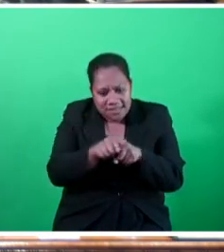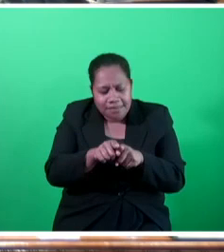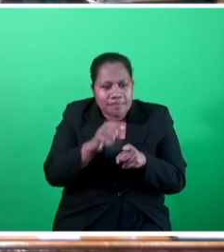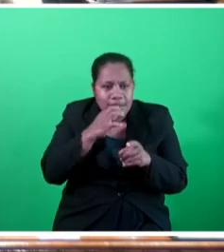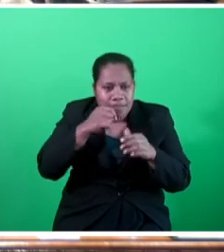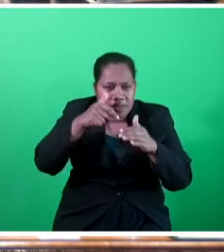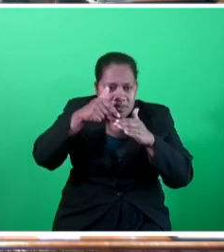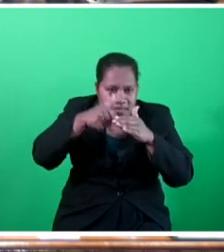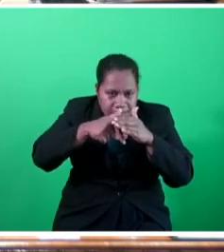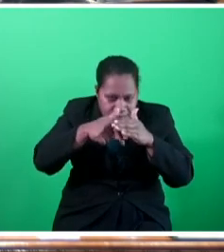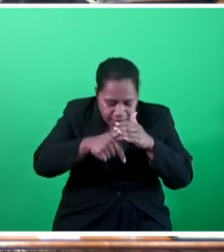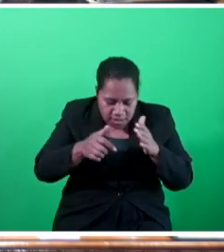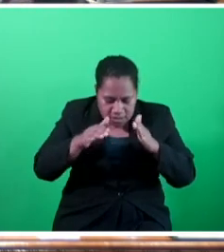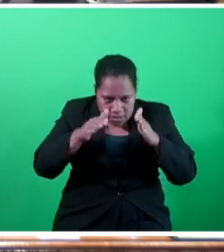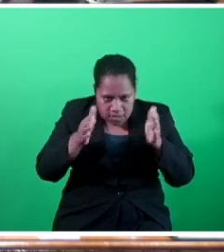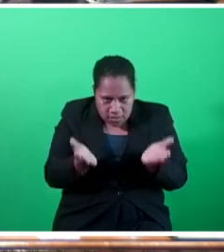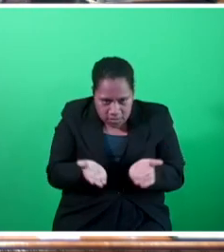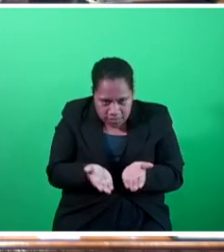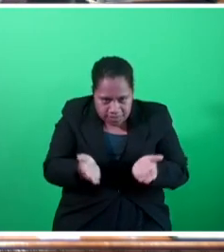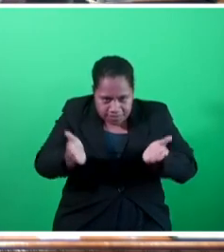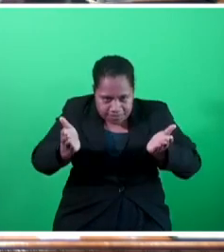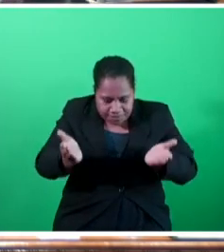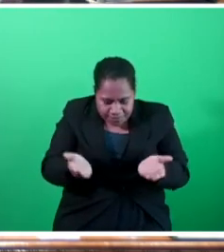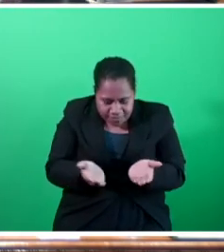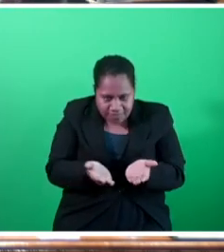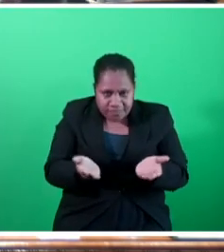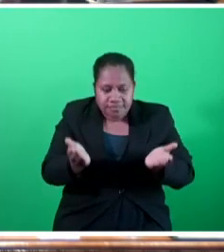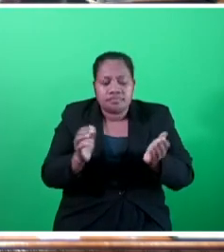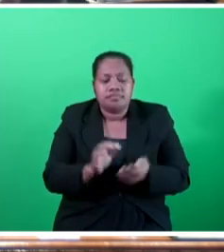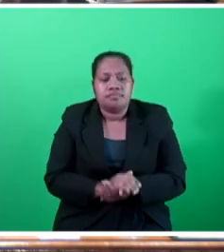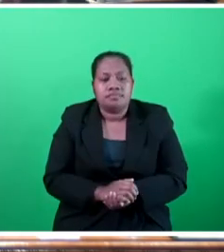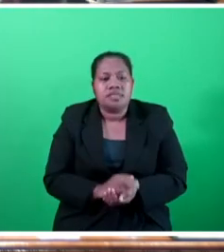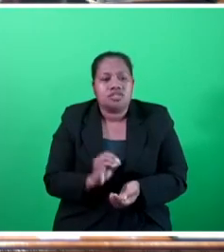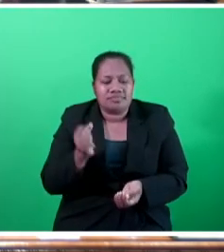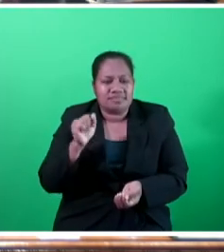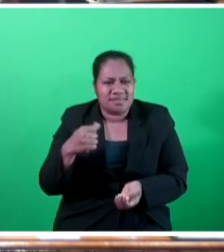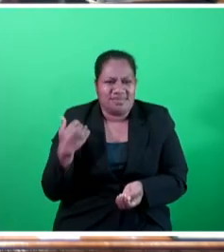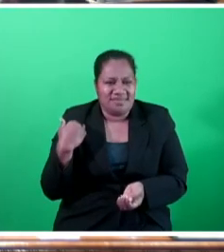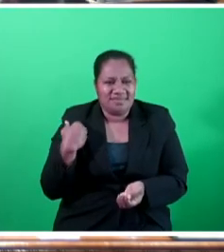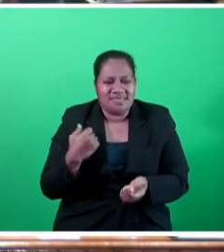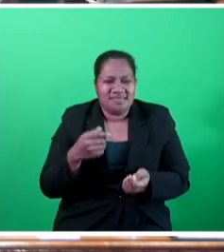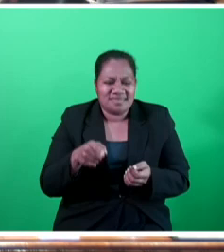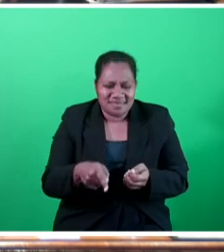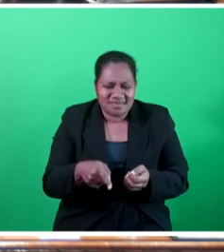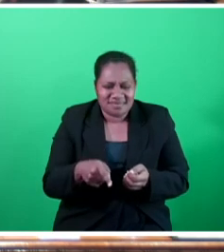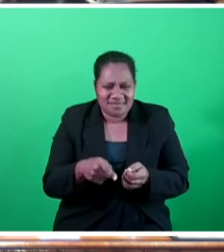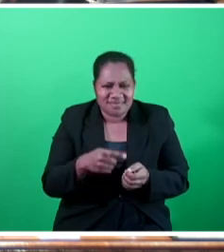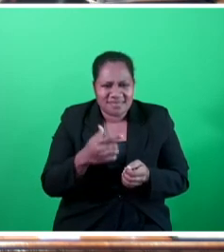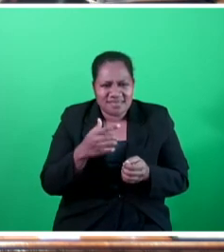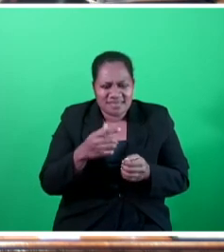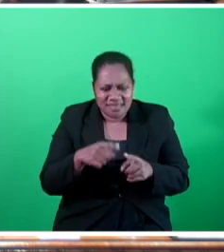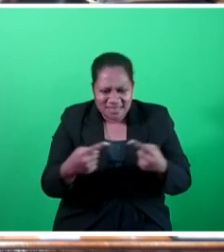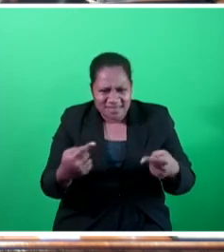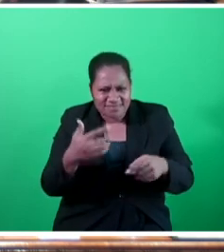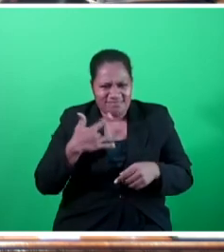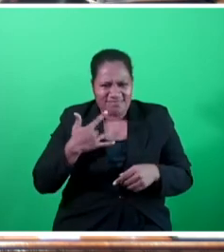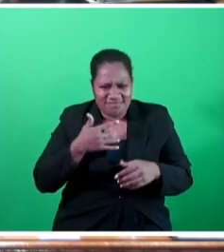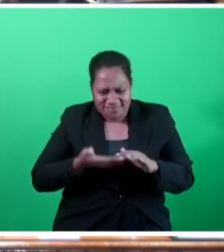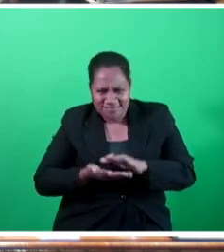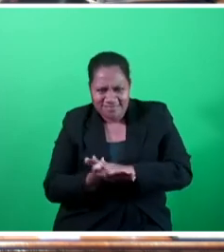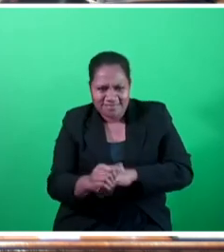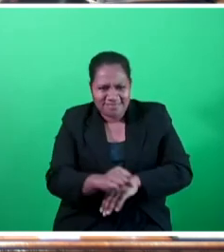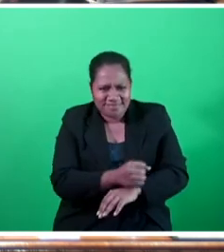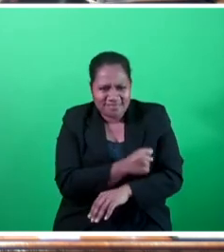marine life and the river life. Now, Mr. Speaker, sir, the ADB, through a technical assistance in the sum of